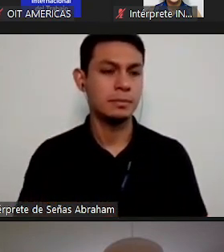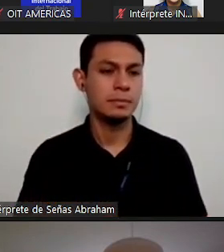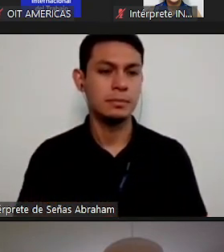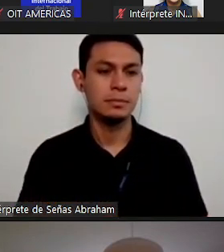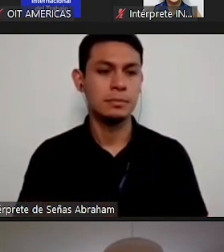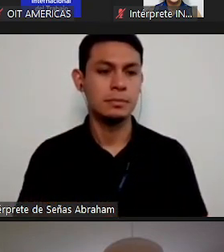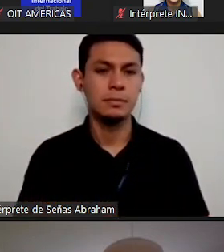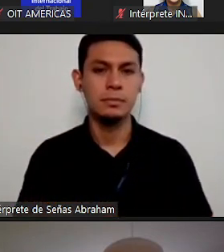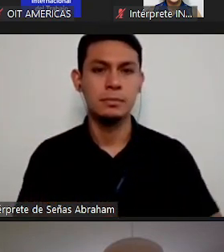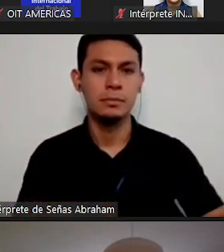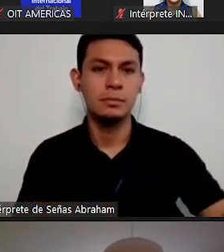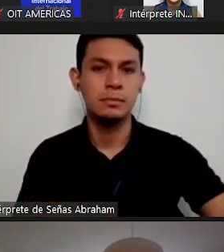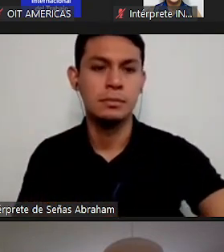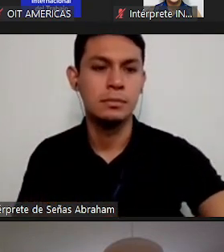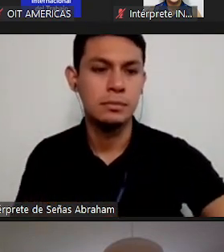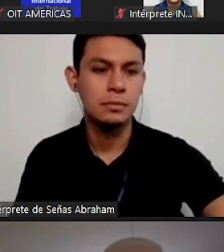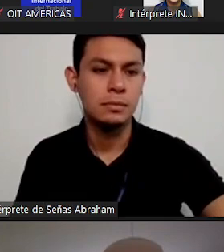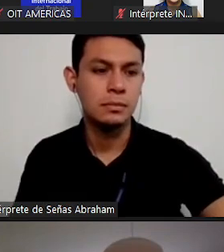floor